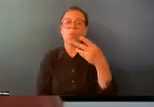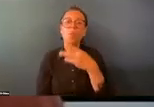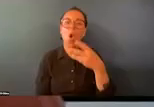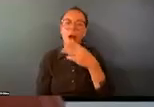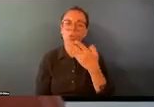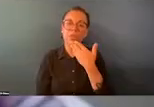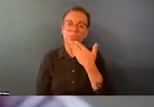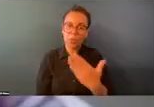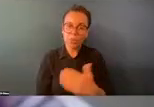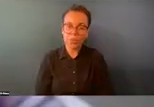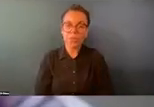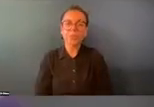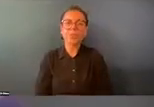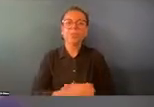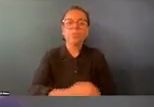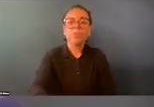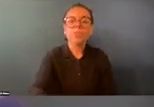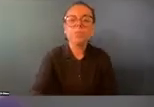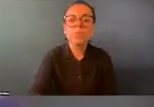Thank you, Muhaiyo.